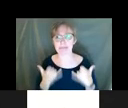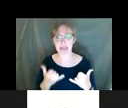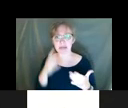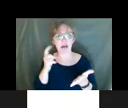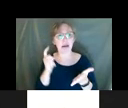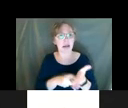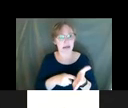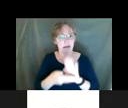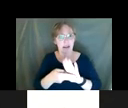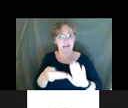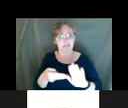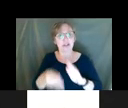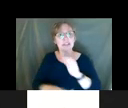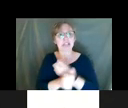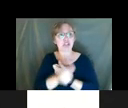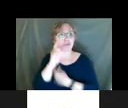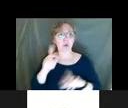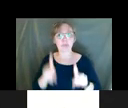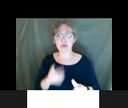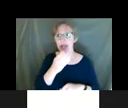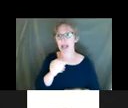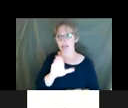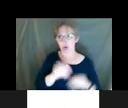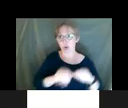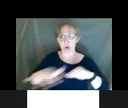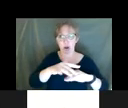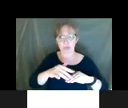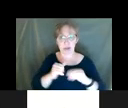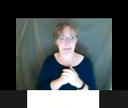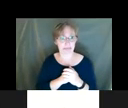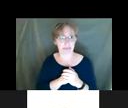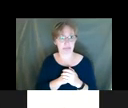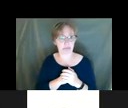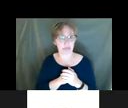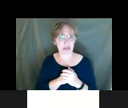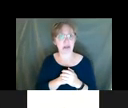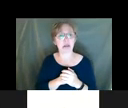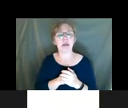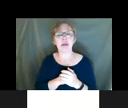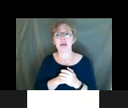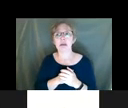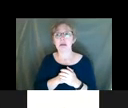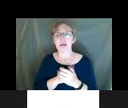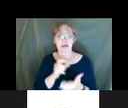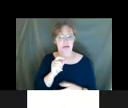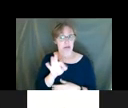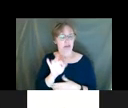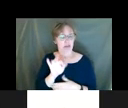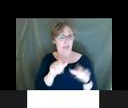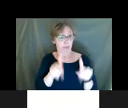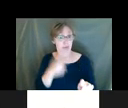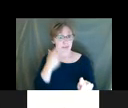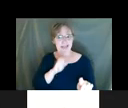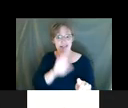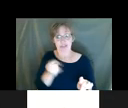danger to a person and their property. If the person, because of an impairment, is incapable